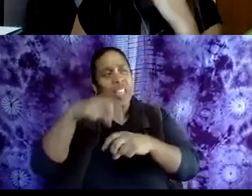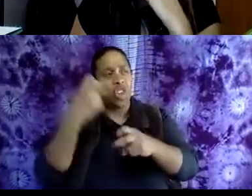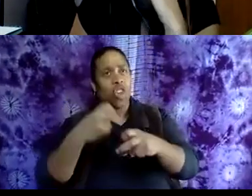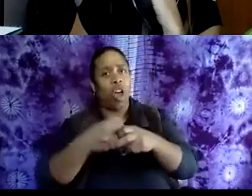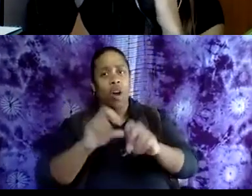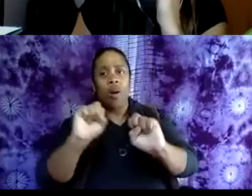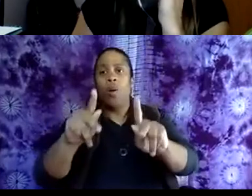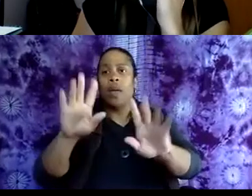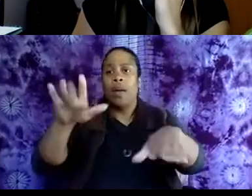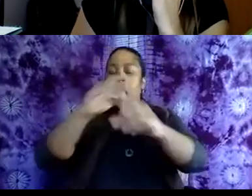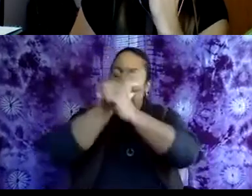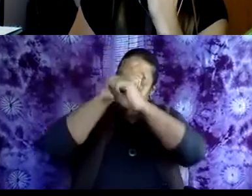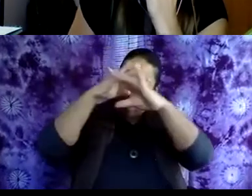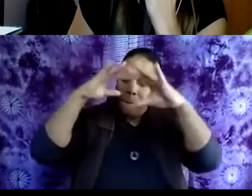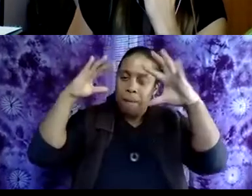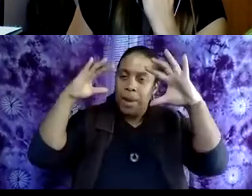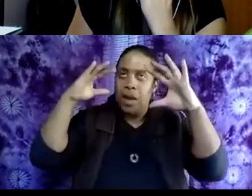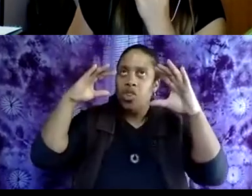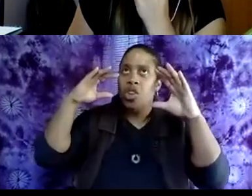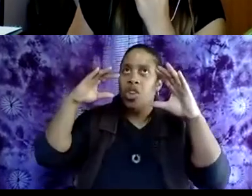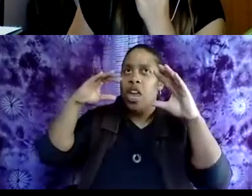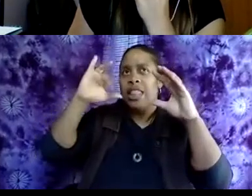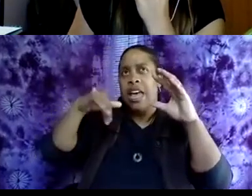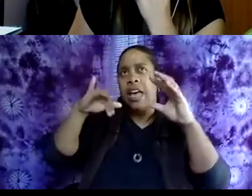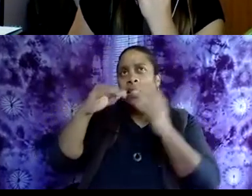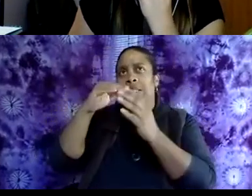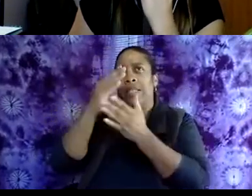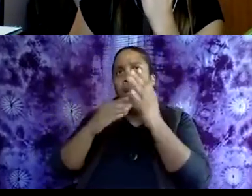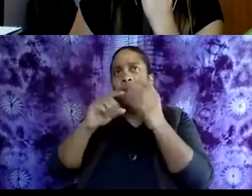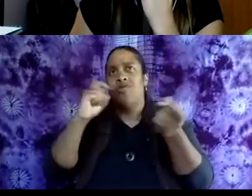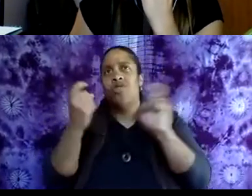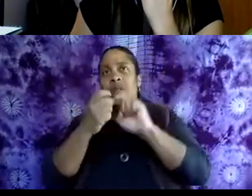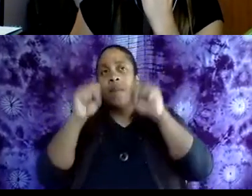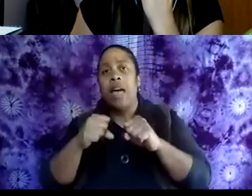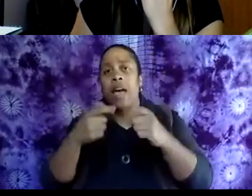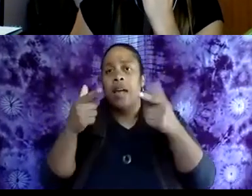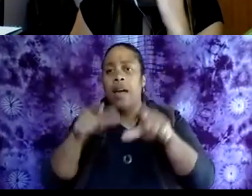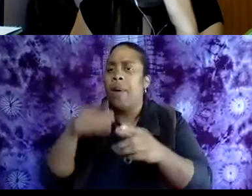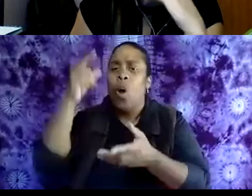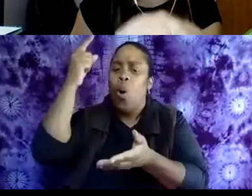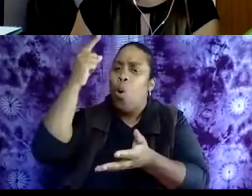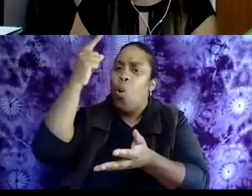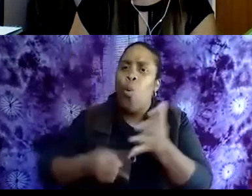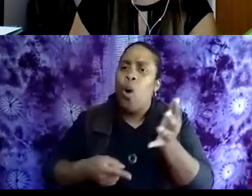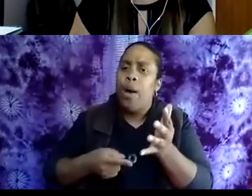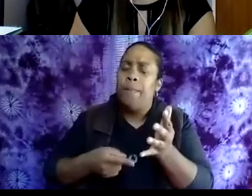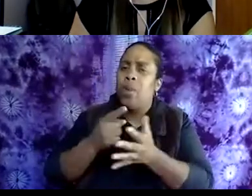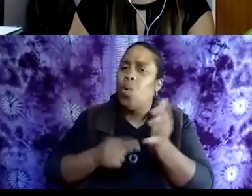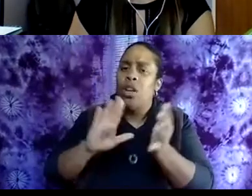This is really possible and that some shift could happen, right? What would you ask? What is your question then?